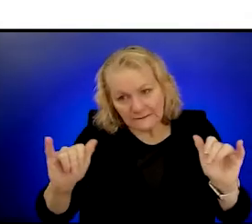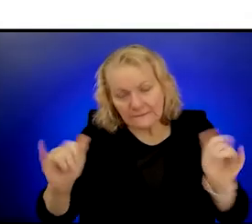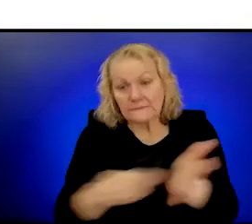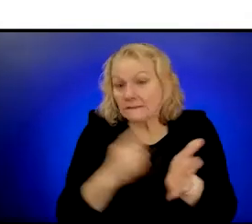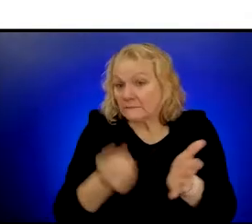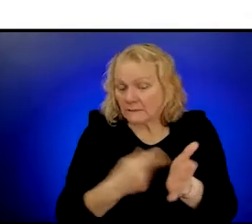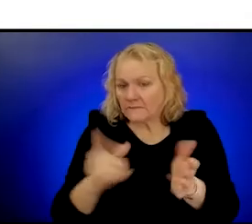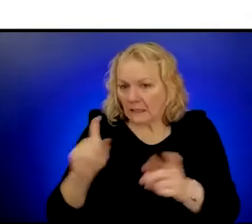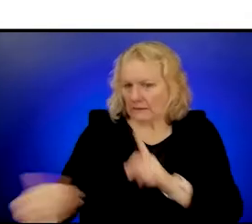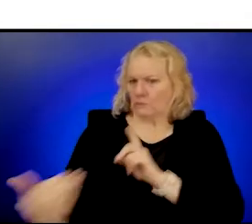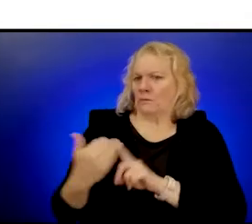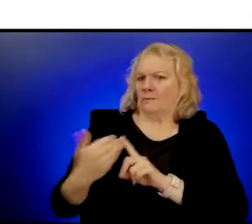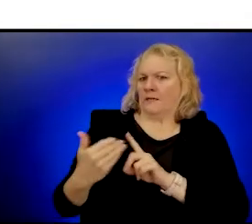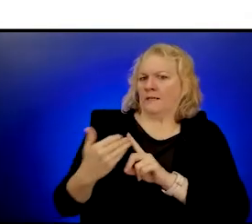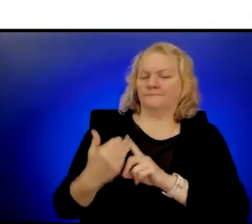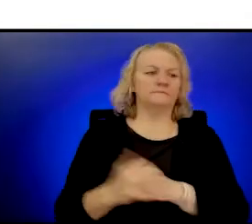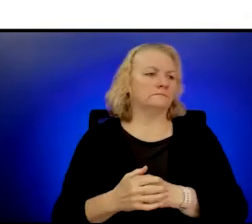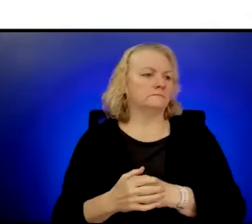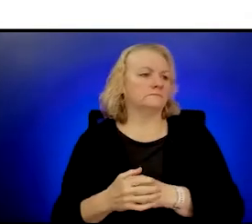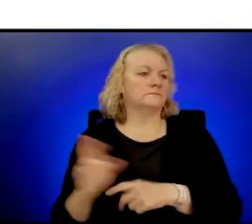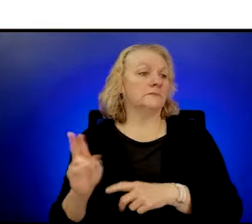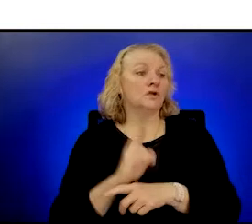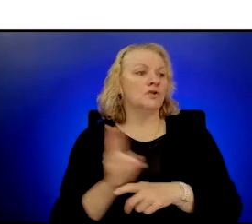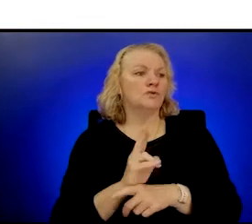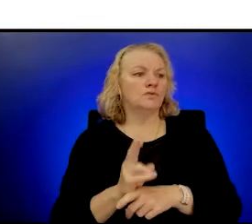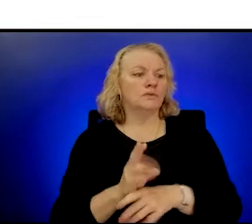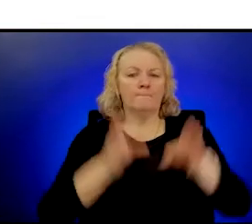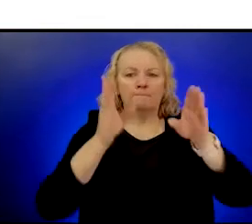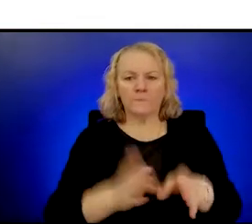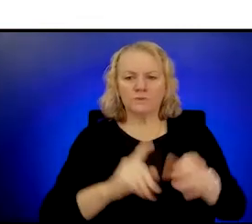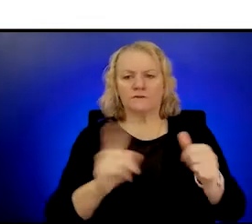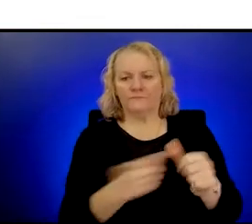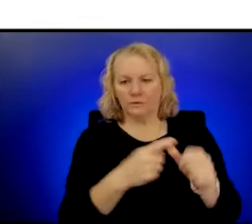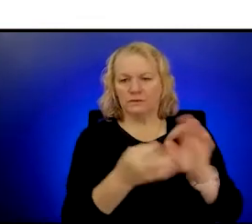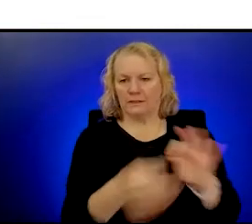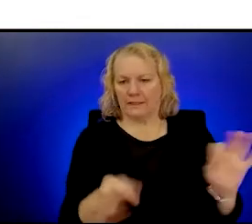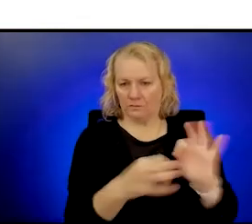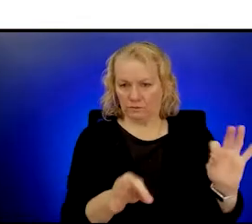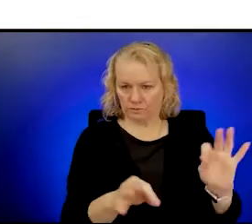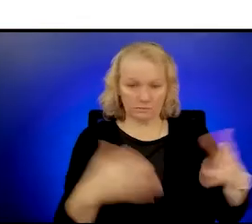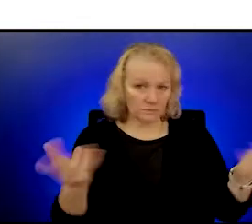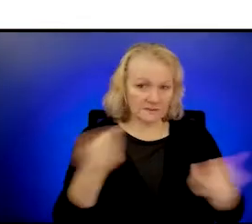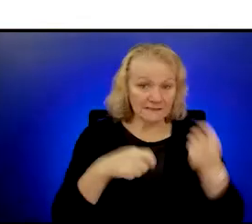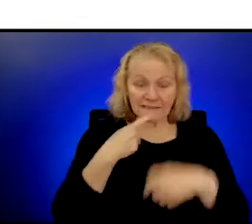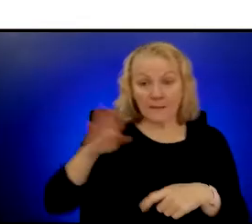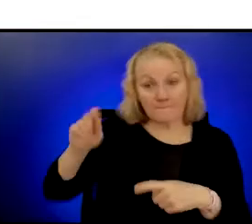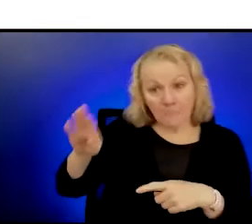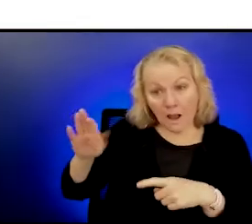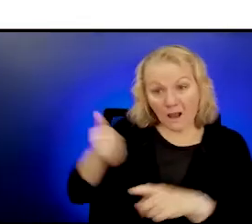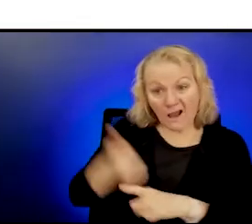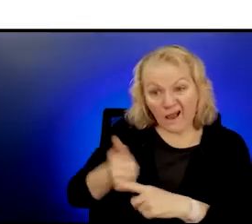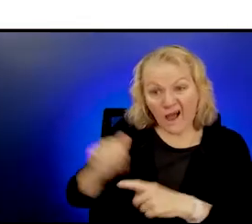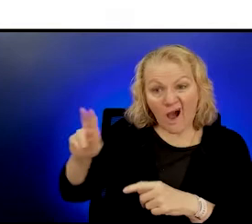be reminded. So using person first language. So instead of saying Bob is